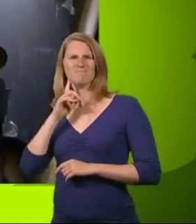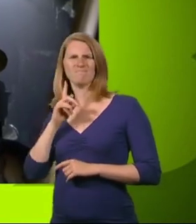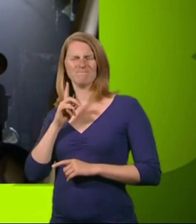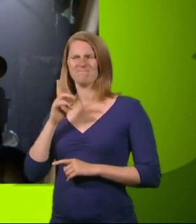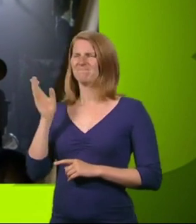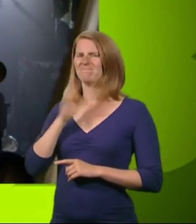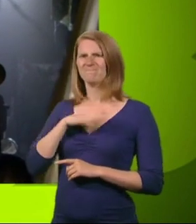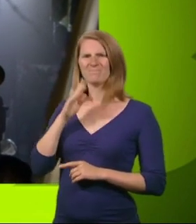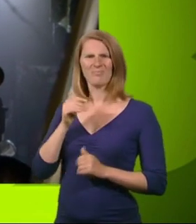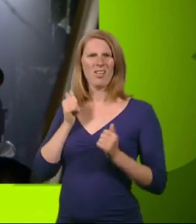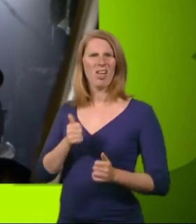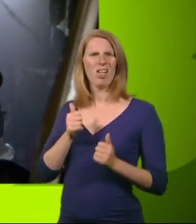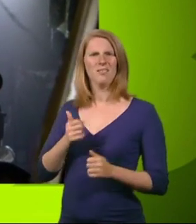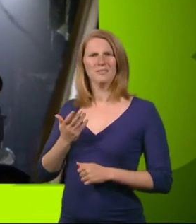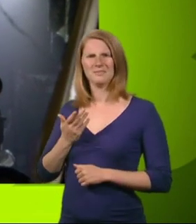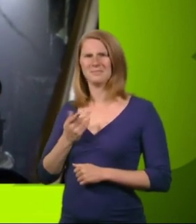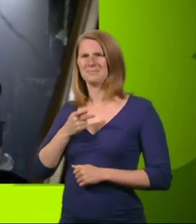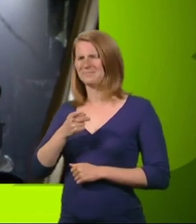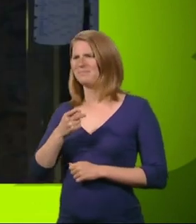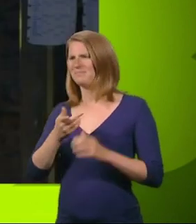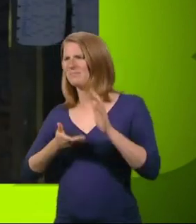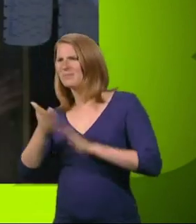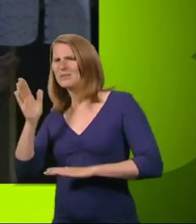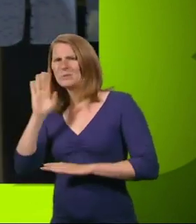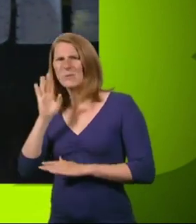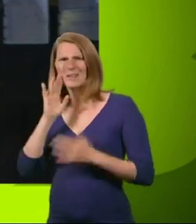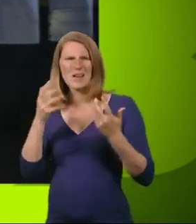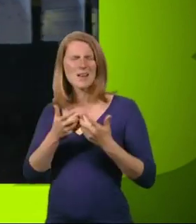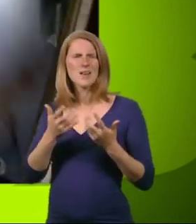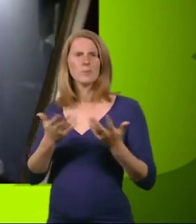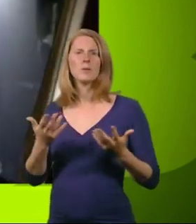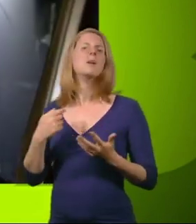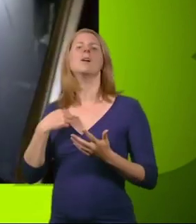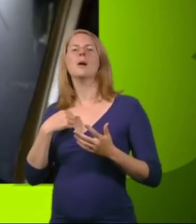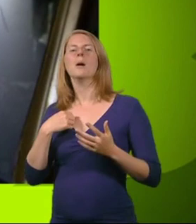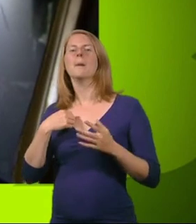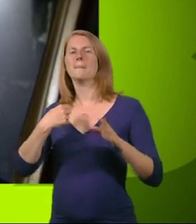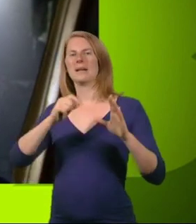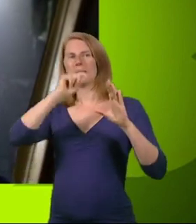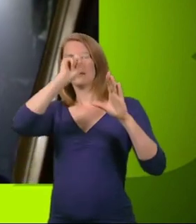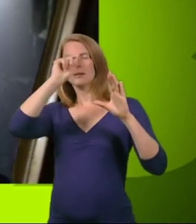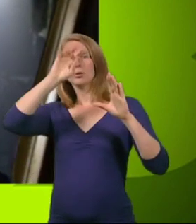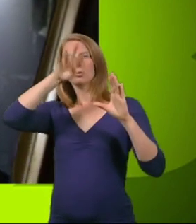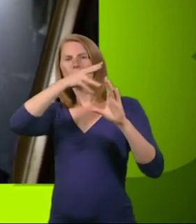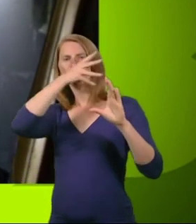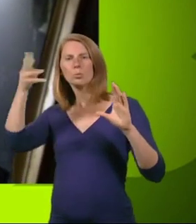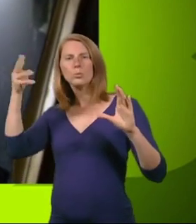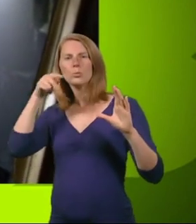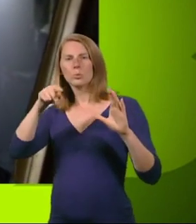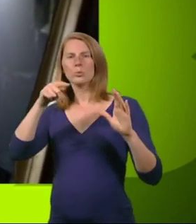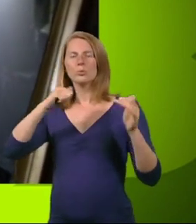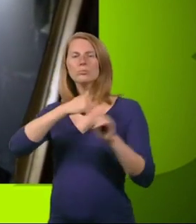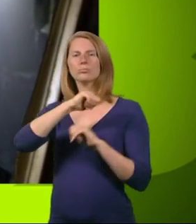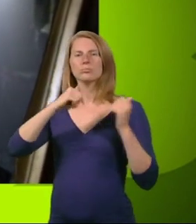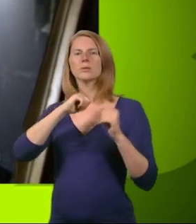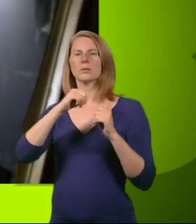Nah, it's totally rank. How are they gonna go toilet? I've worked out a bathroom schedule. About 5 just in cases a day. Okay,